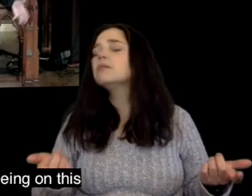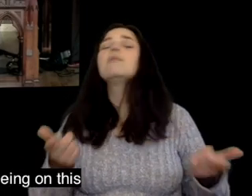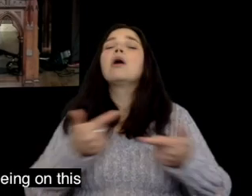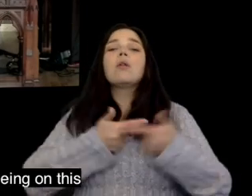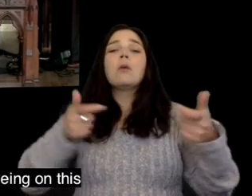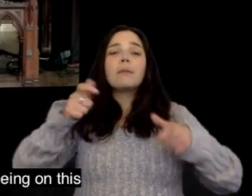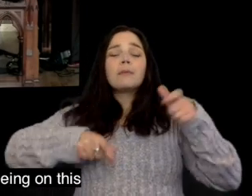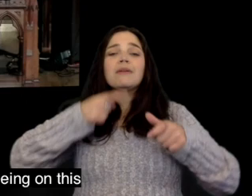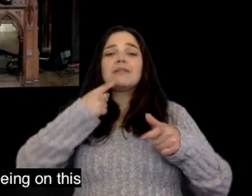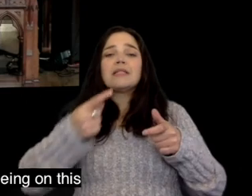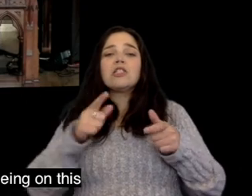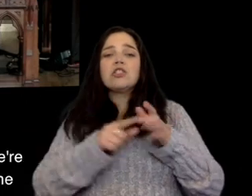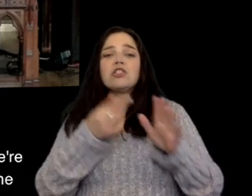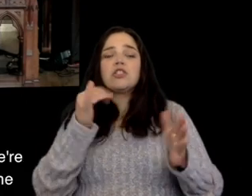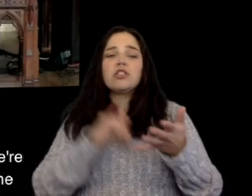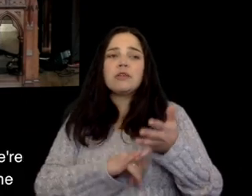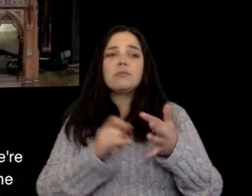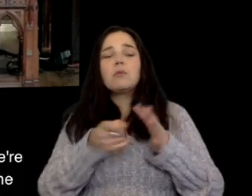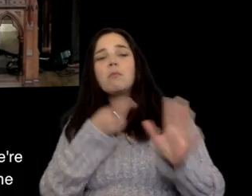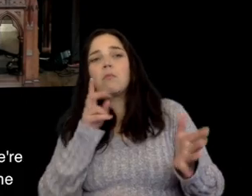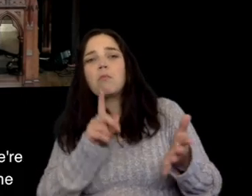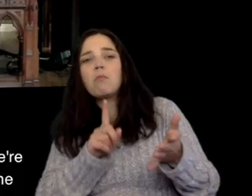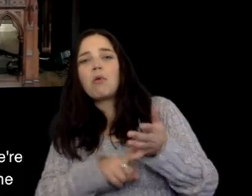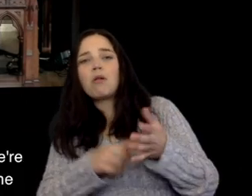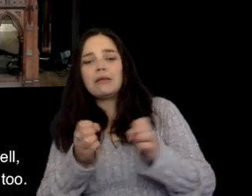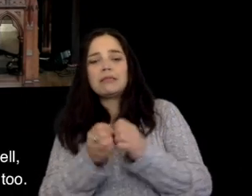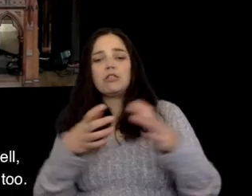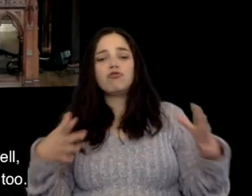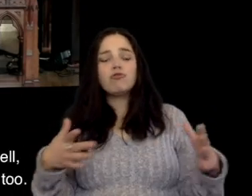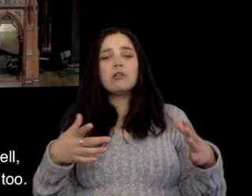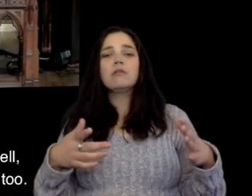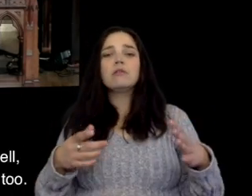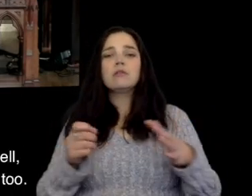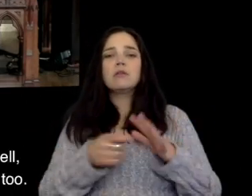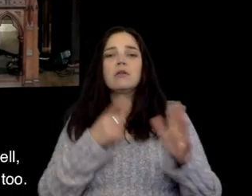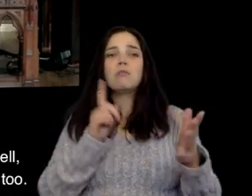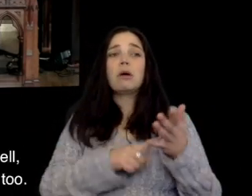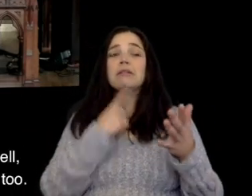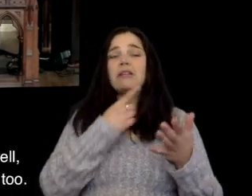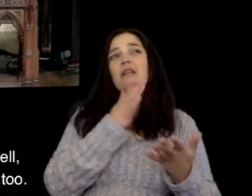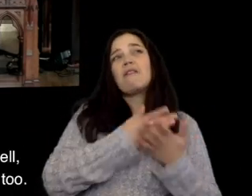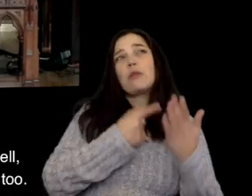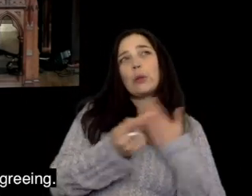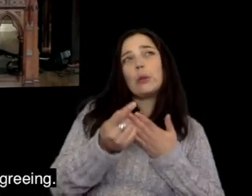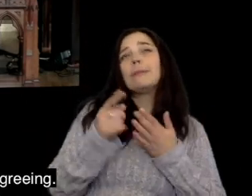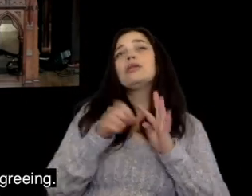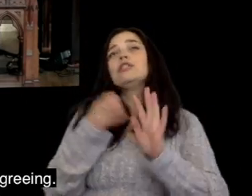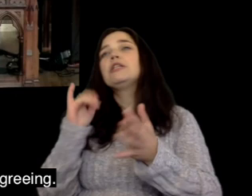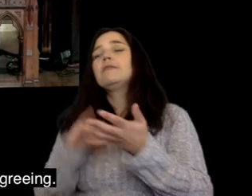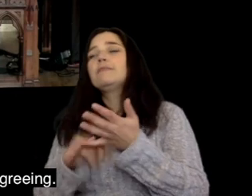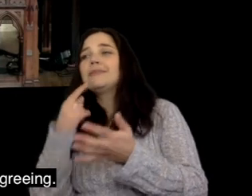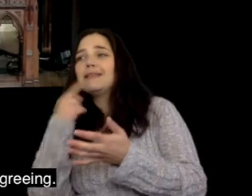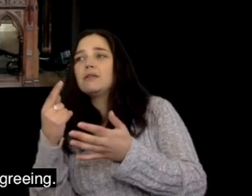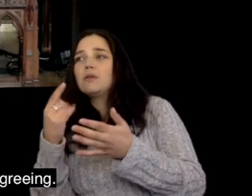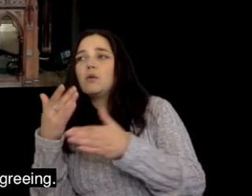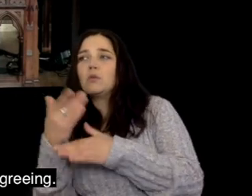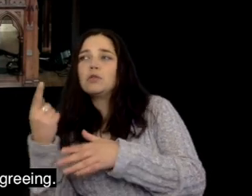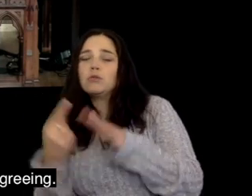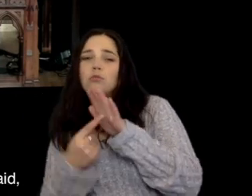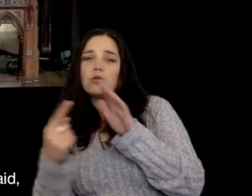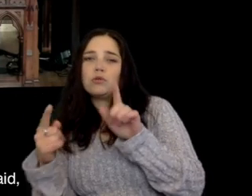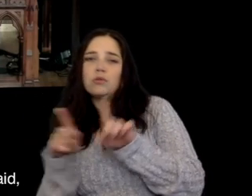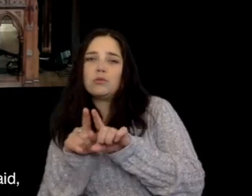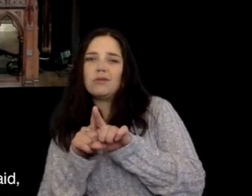Now, actually, a lot of people have said James and Paul are disagreeing on this, because Paul says we're saved by faith alone, and James says, well, works are important